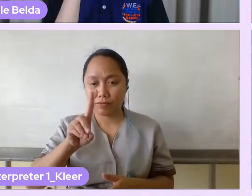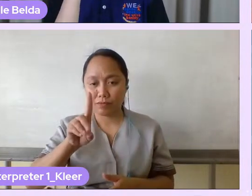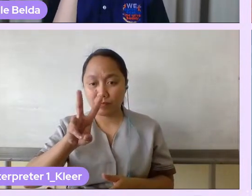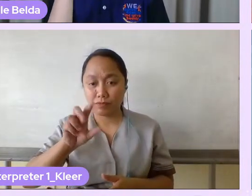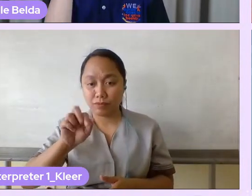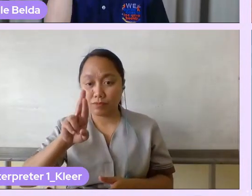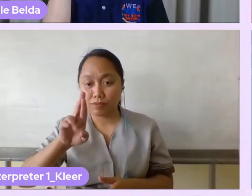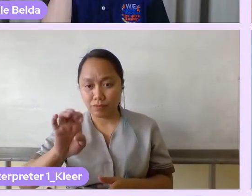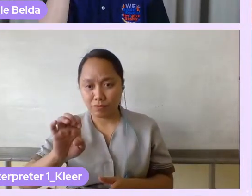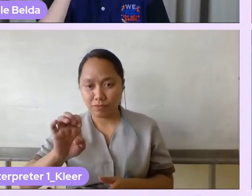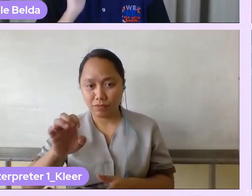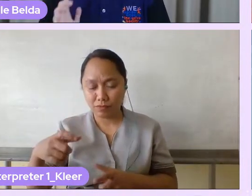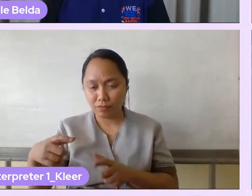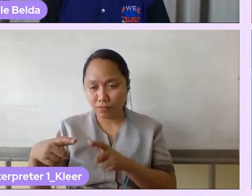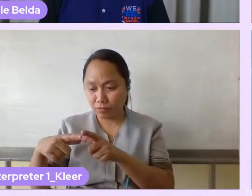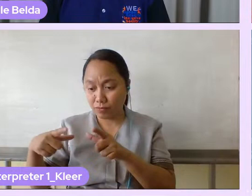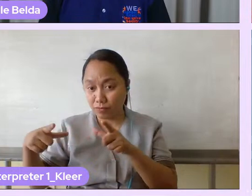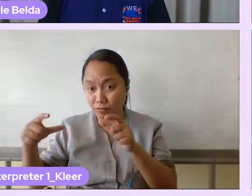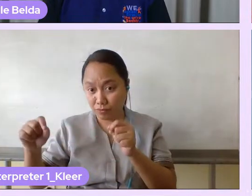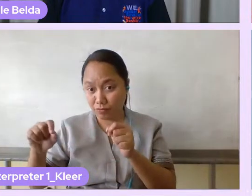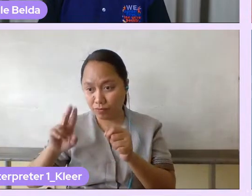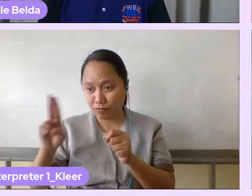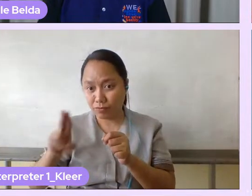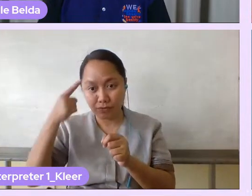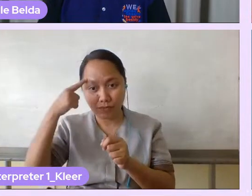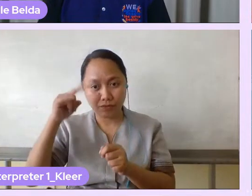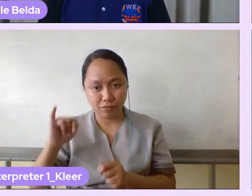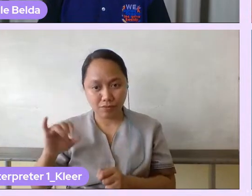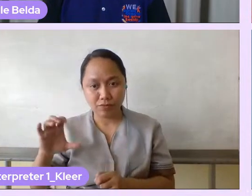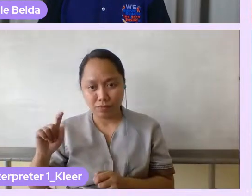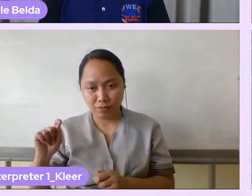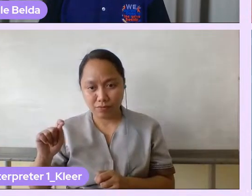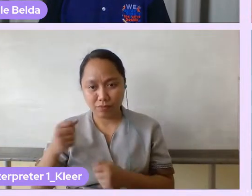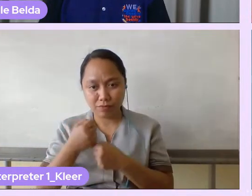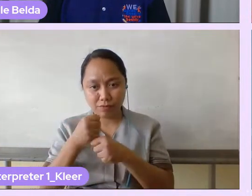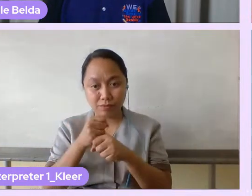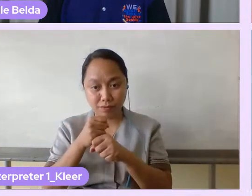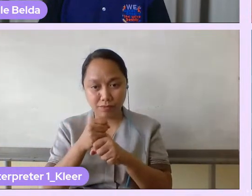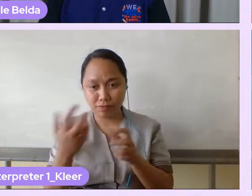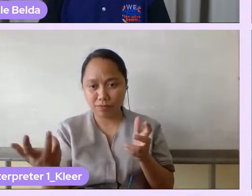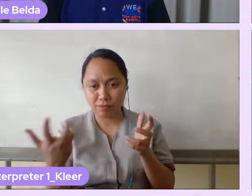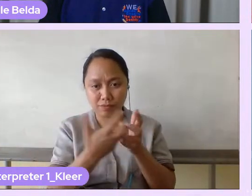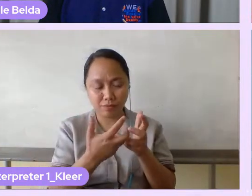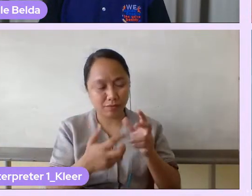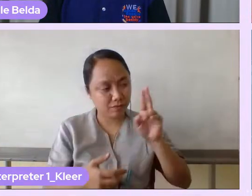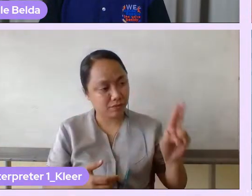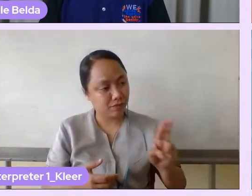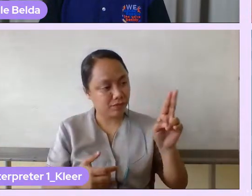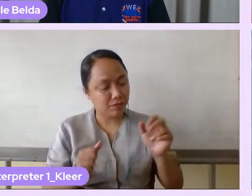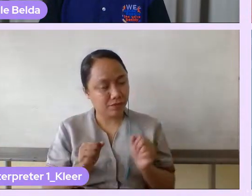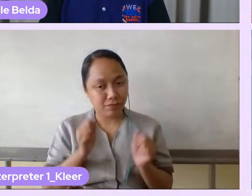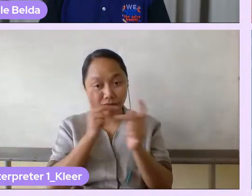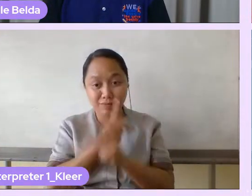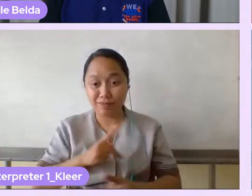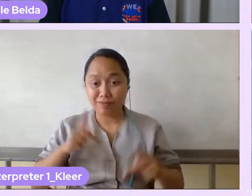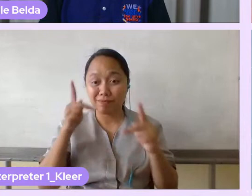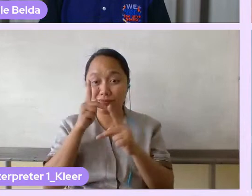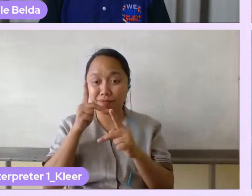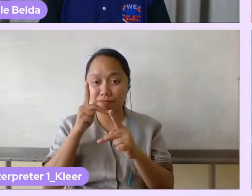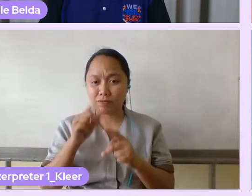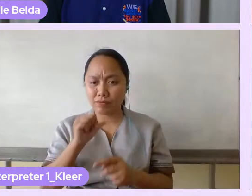ICT, IoT, and then they can experiment with this para mas ma-appreciate nila na, hindi lang